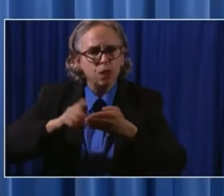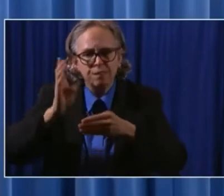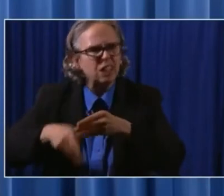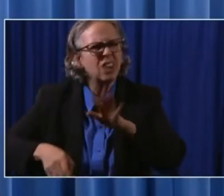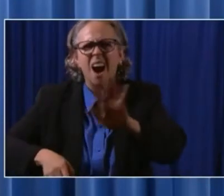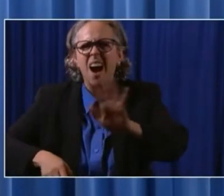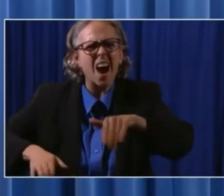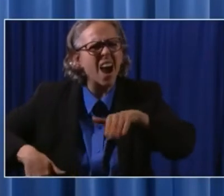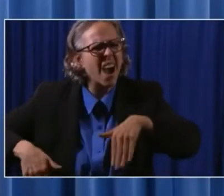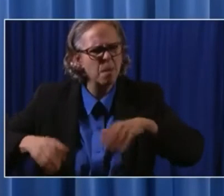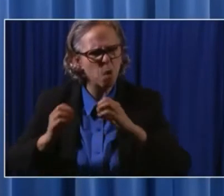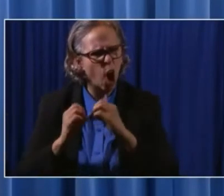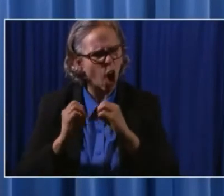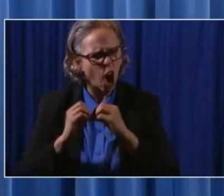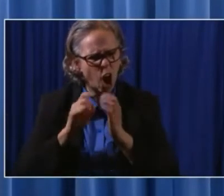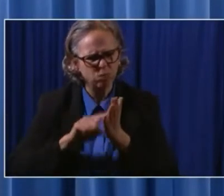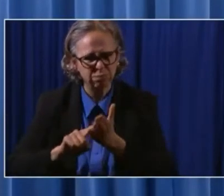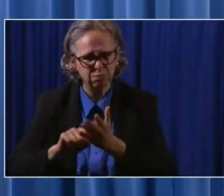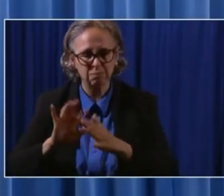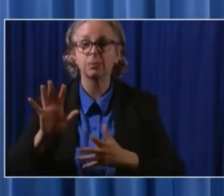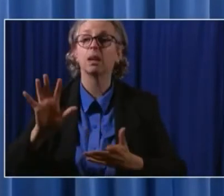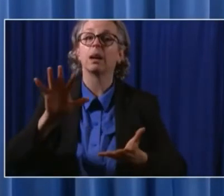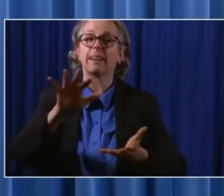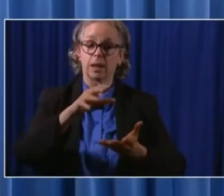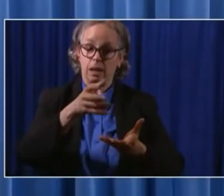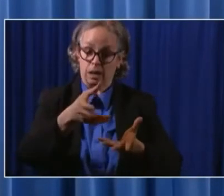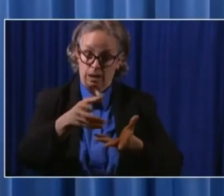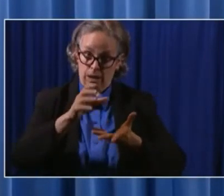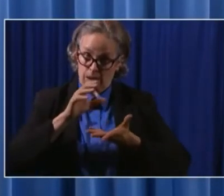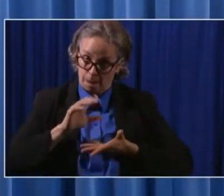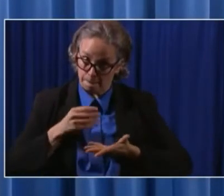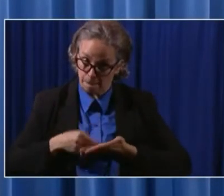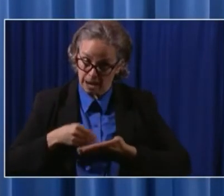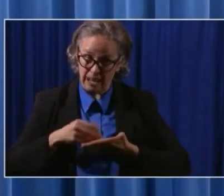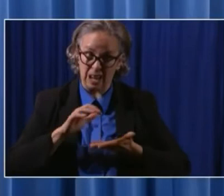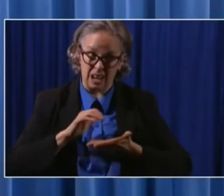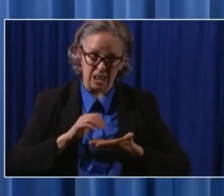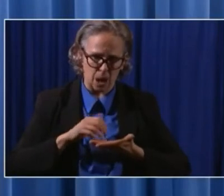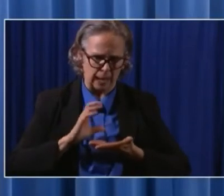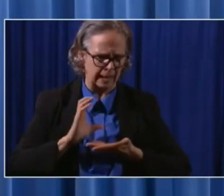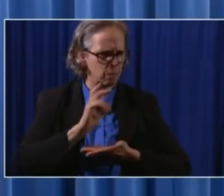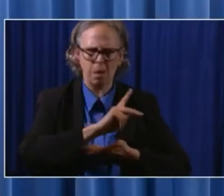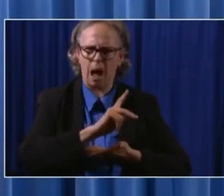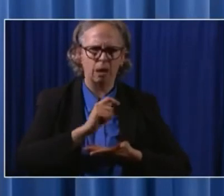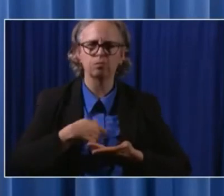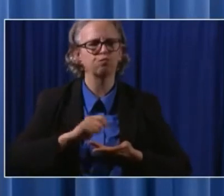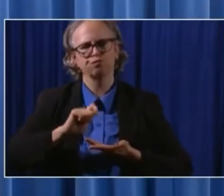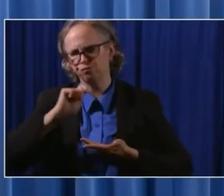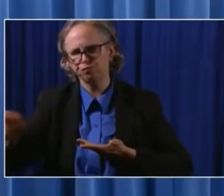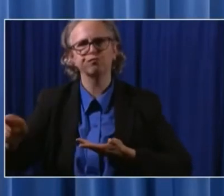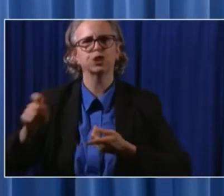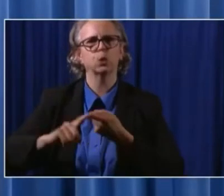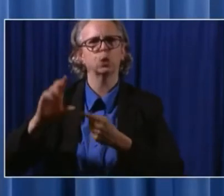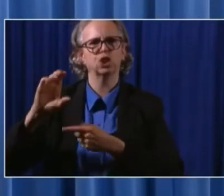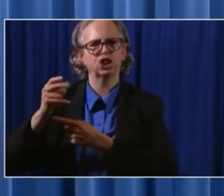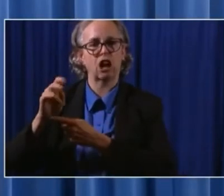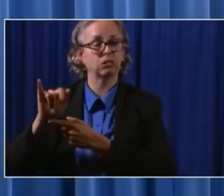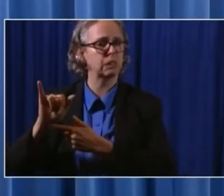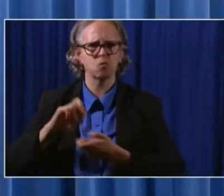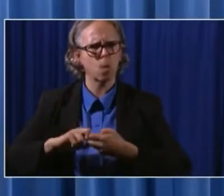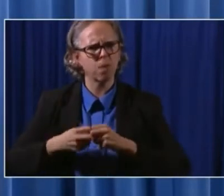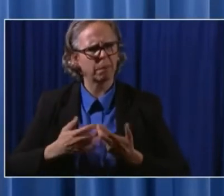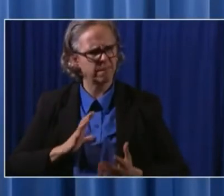any campaign money, and we would, again, wouldn't give it back. We'd give it to charity. So we have no problem doing that. At all. Going back to the